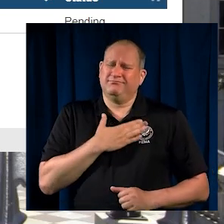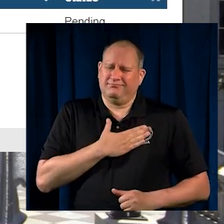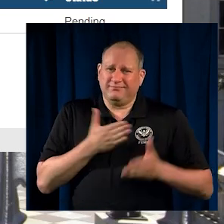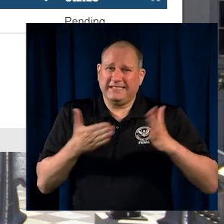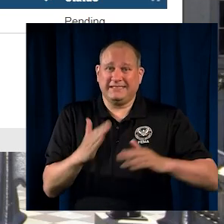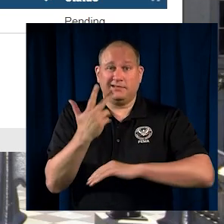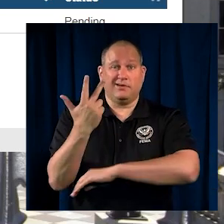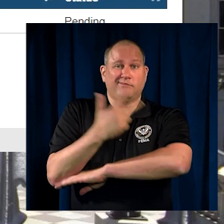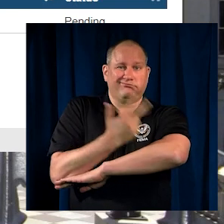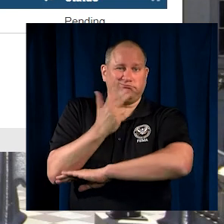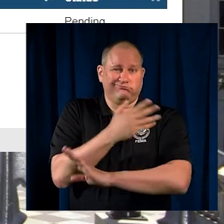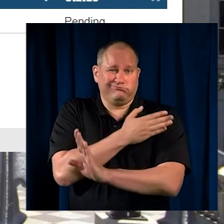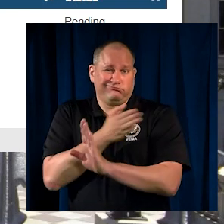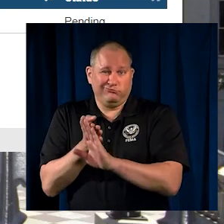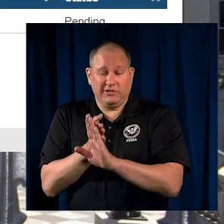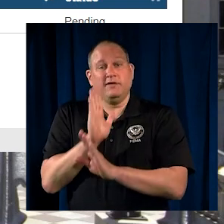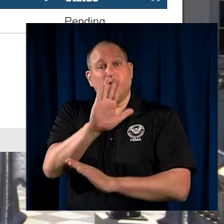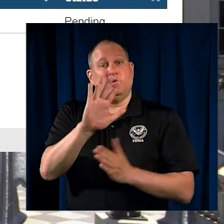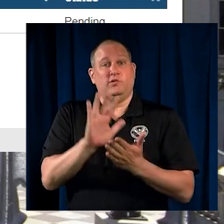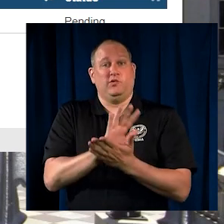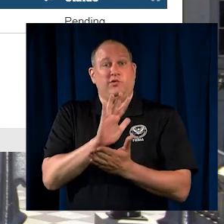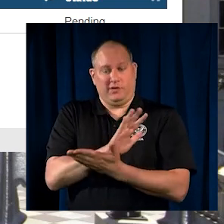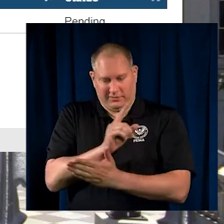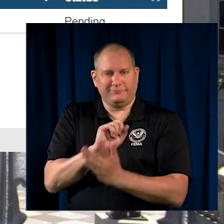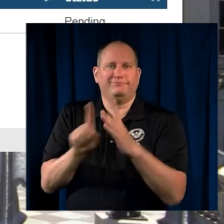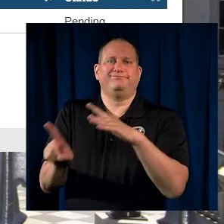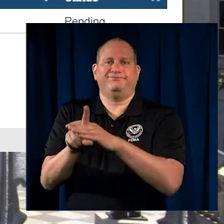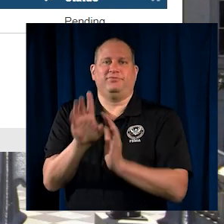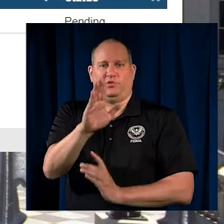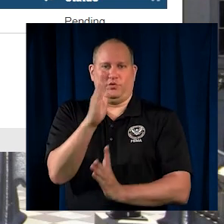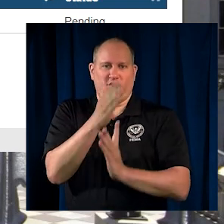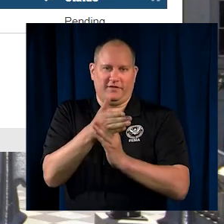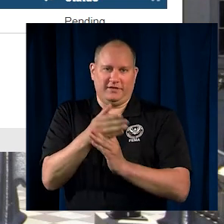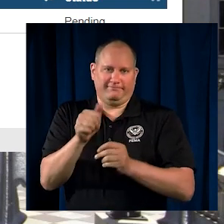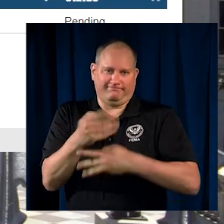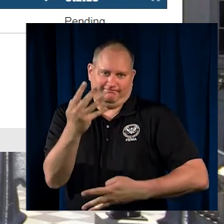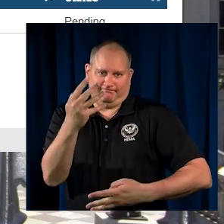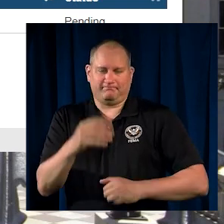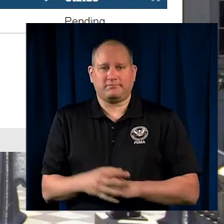hours for your documents to appear in your file.